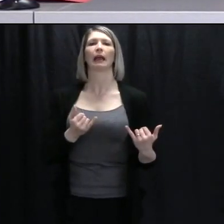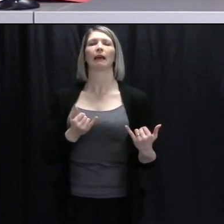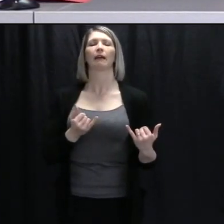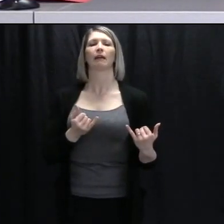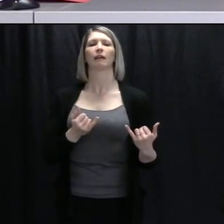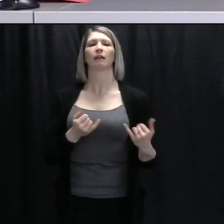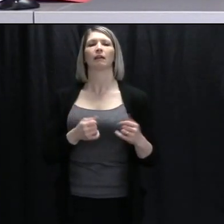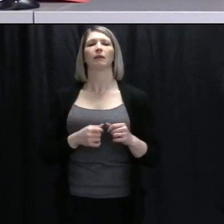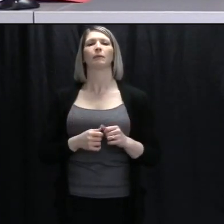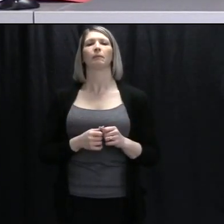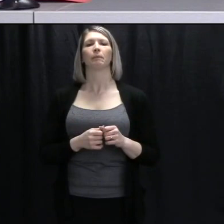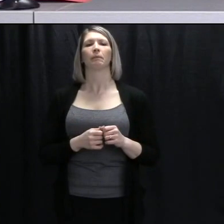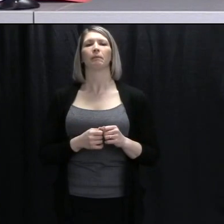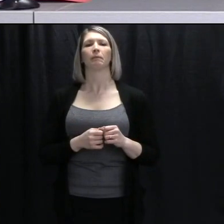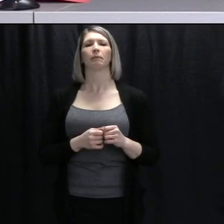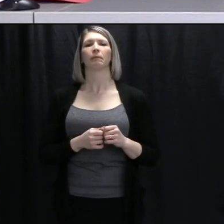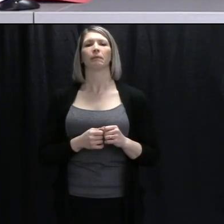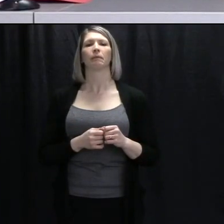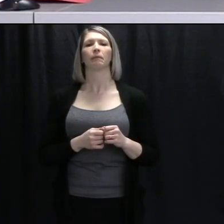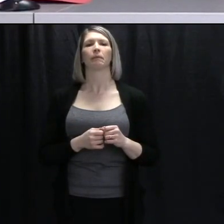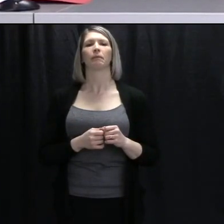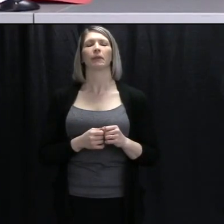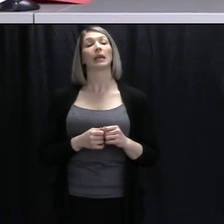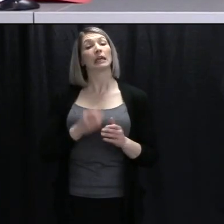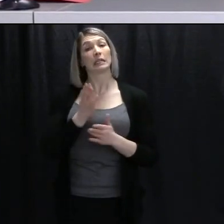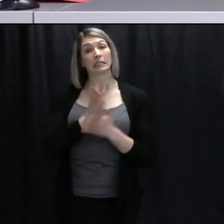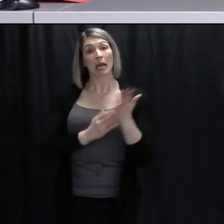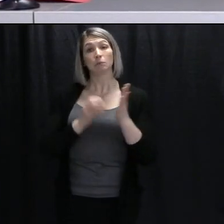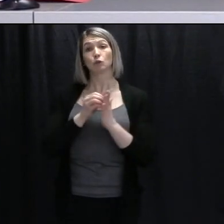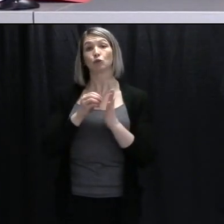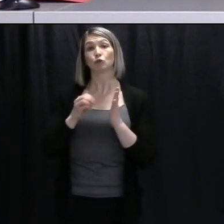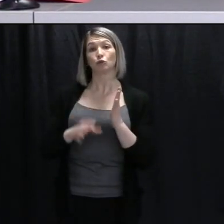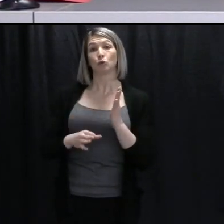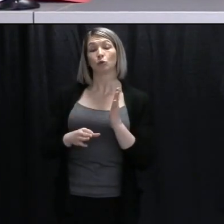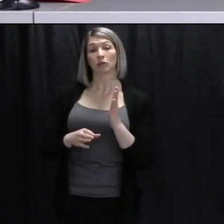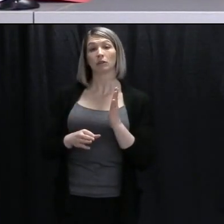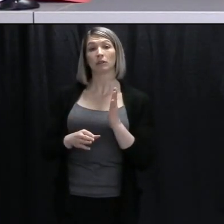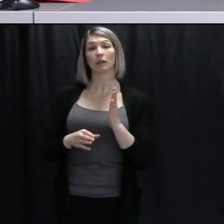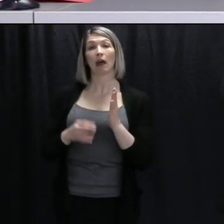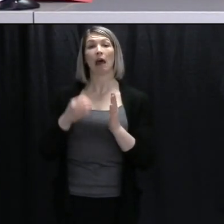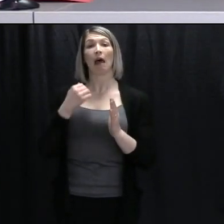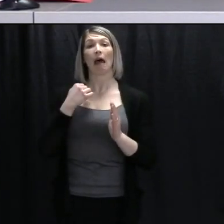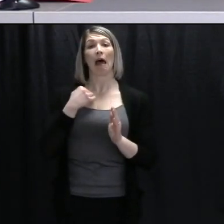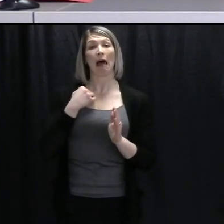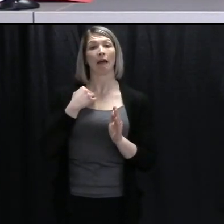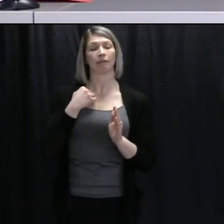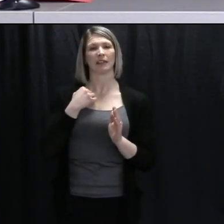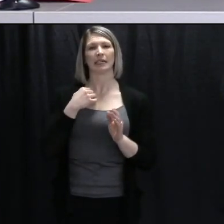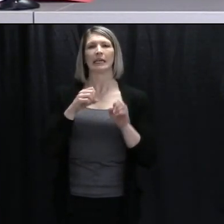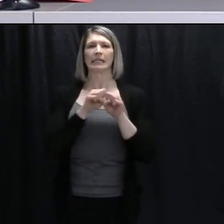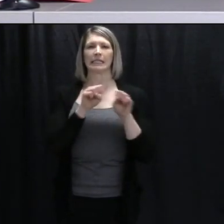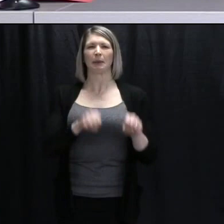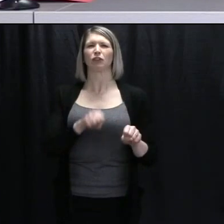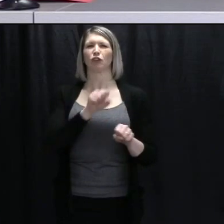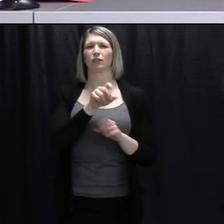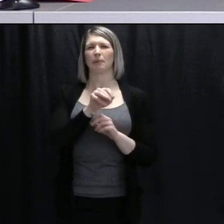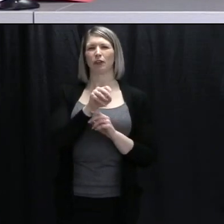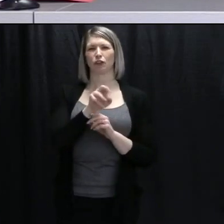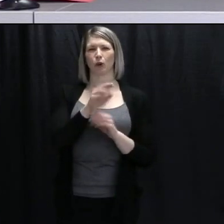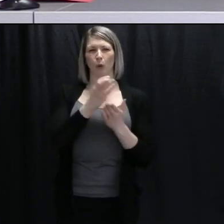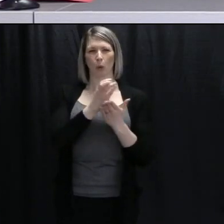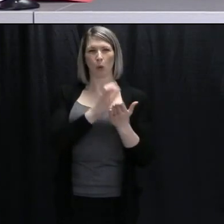How can you issue a grade to a student who is doing semesterized courses and has only one unit completed out of 6 with little to no assessment